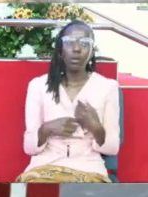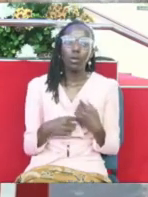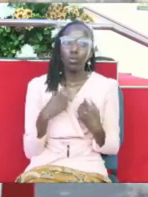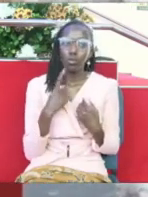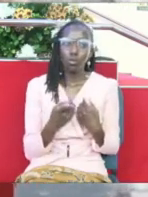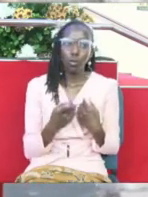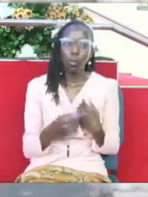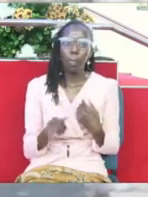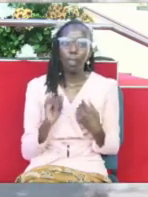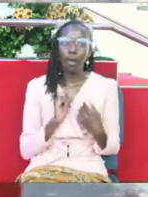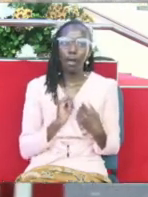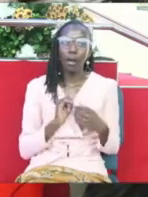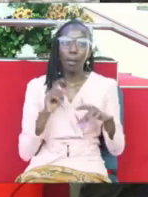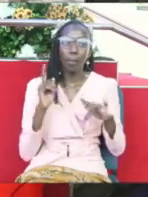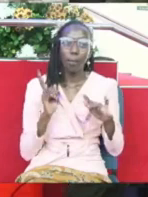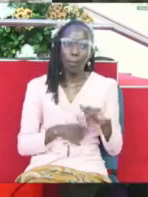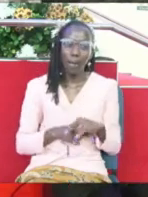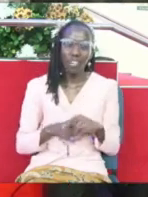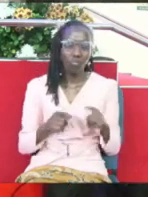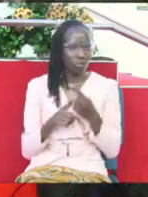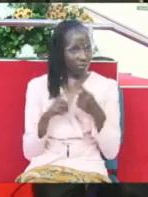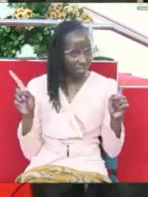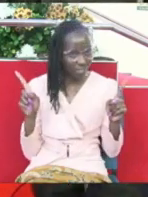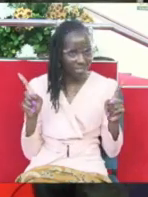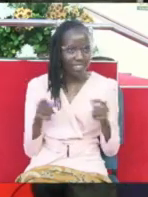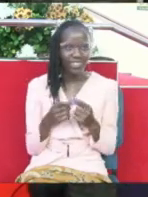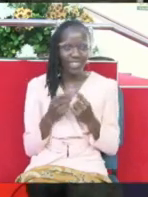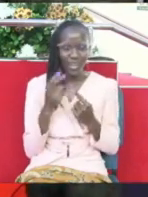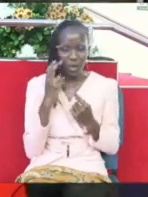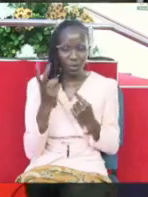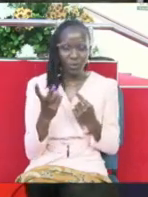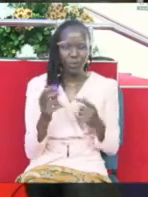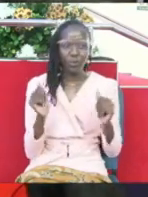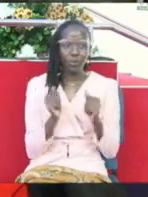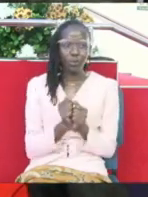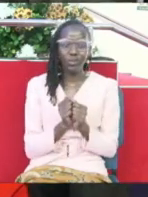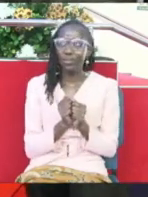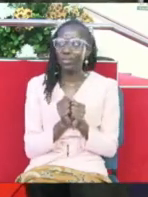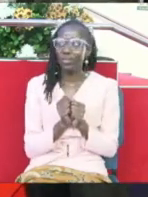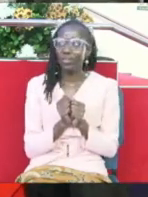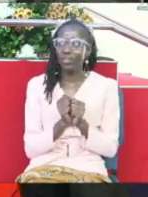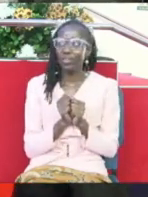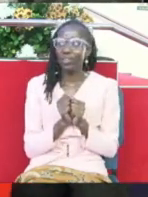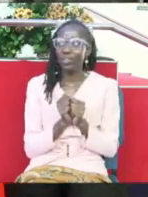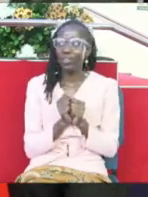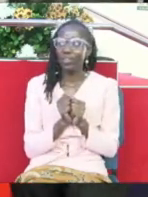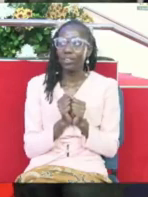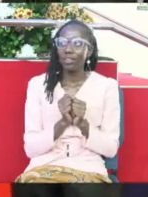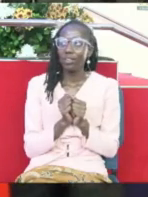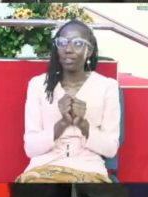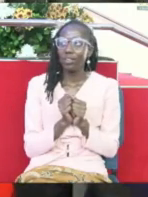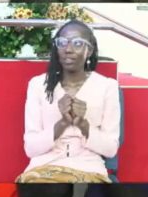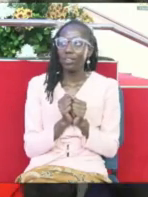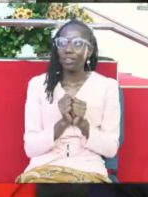and the Holy Spirit. Na nitalikabili katika jina la Baba, Mwana na Roho Mtakatifu. It doesn't matter, I am looking like a young girl. Haijalishi kamba naonekana